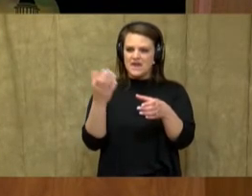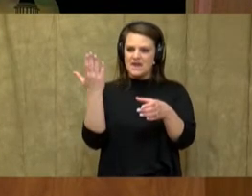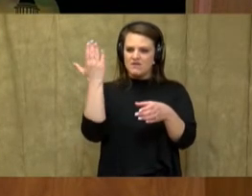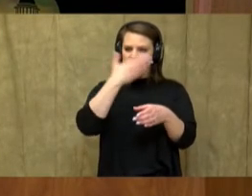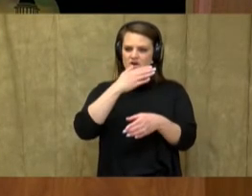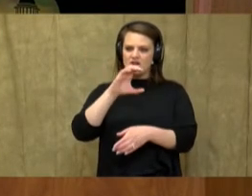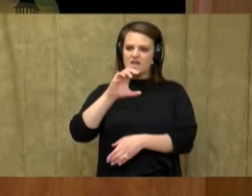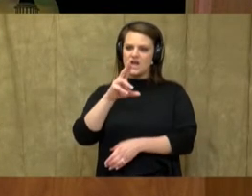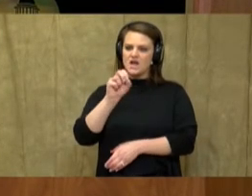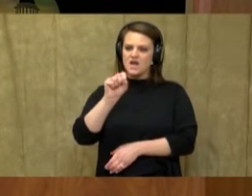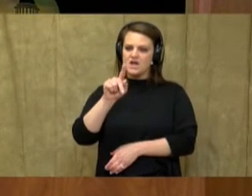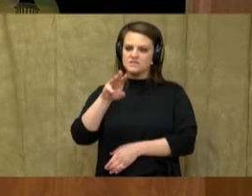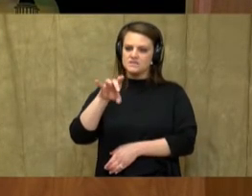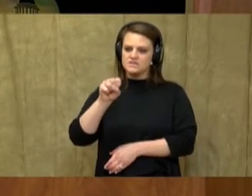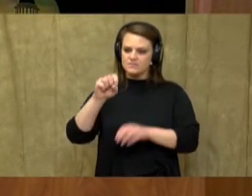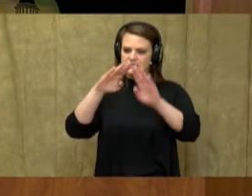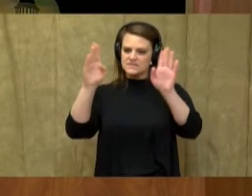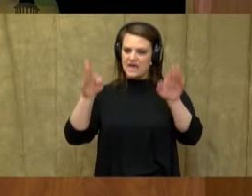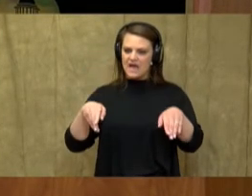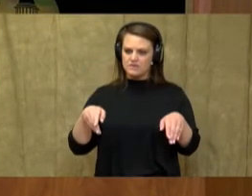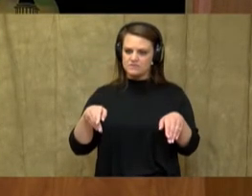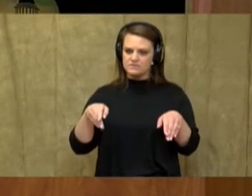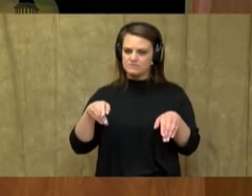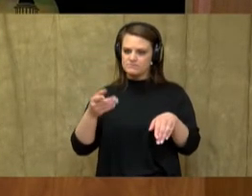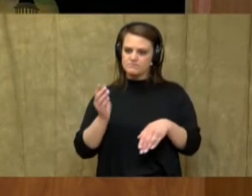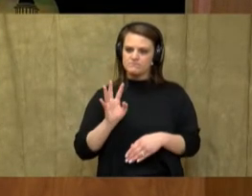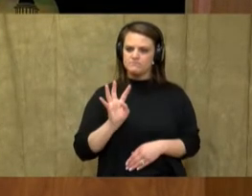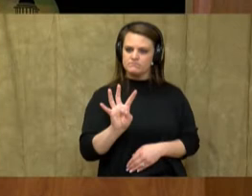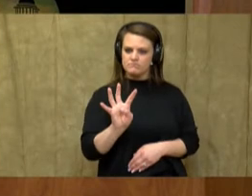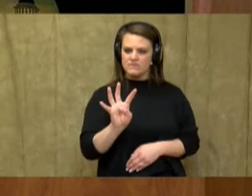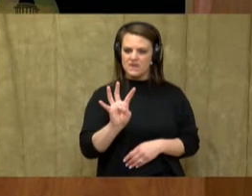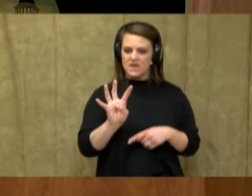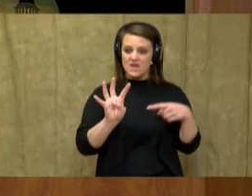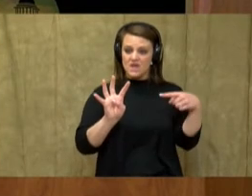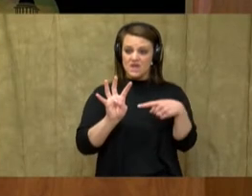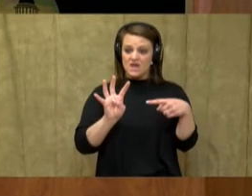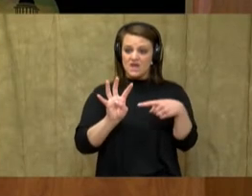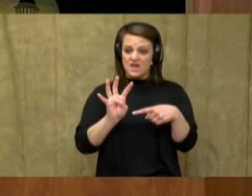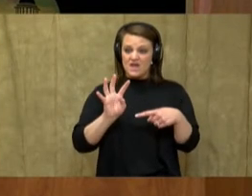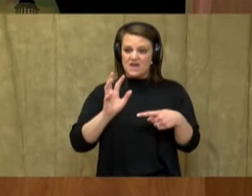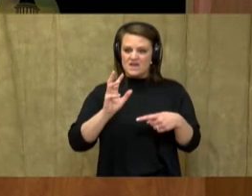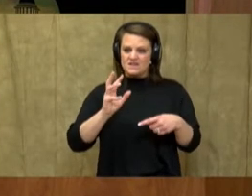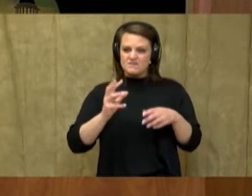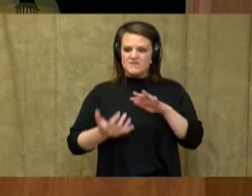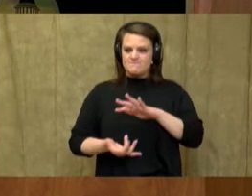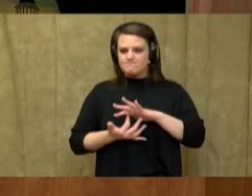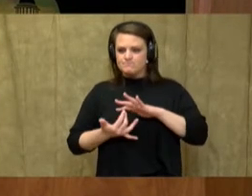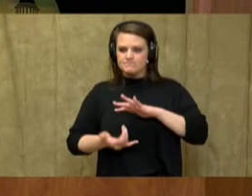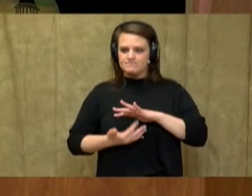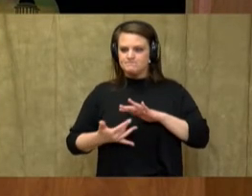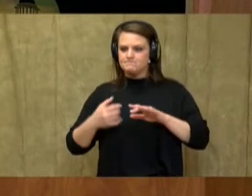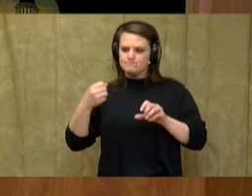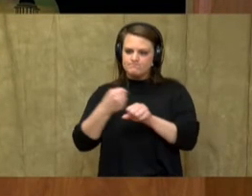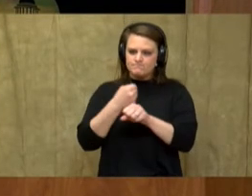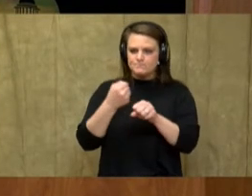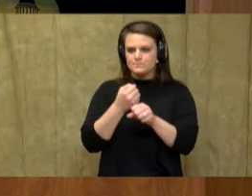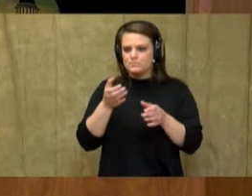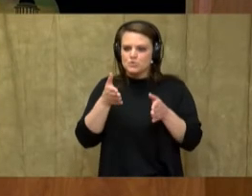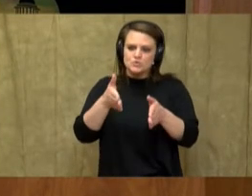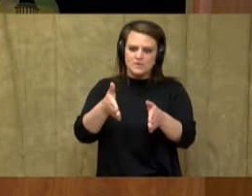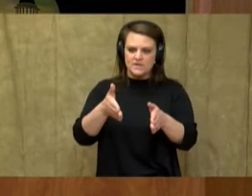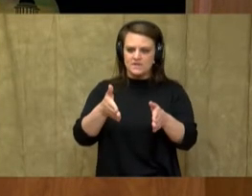of the Customs House. By this time, the agitators have already been in another street brawl where